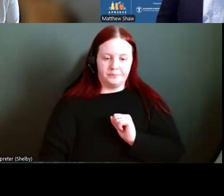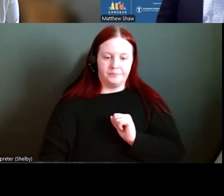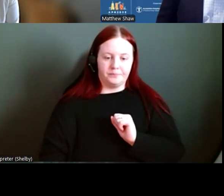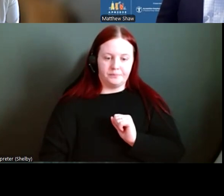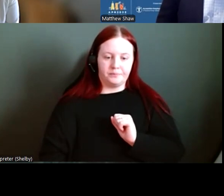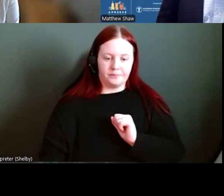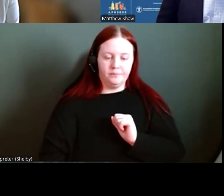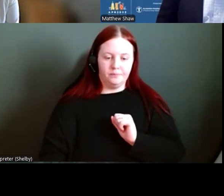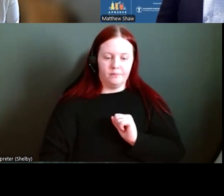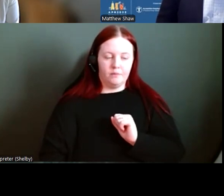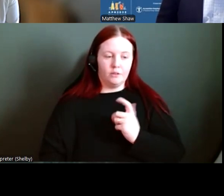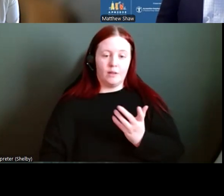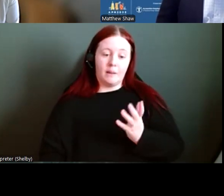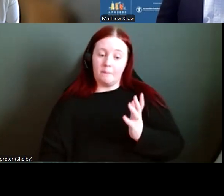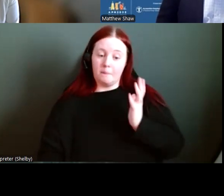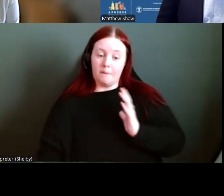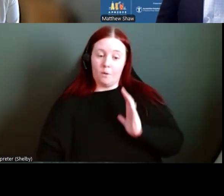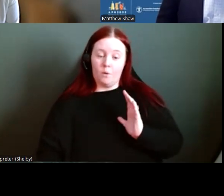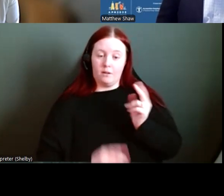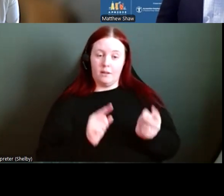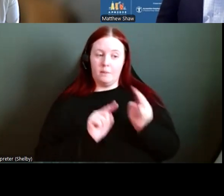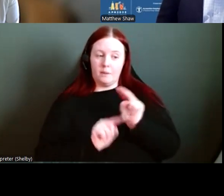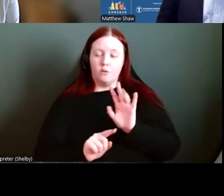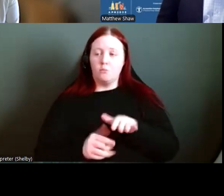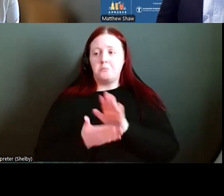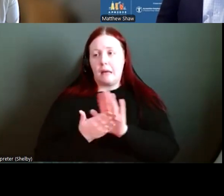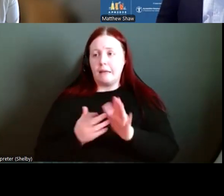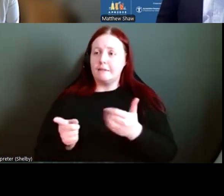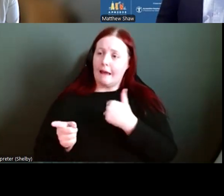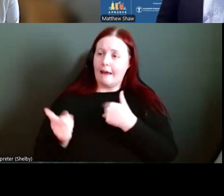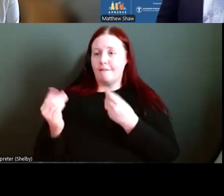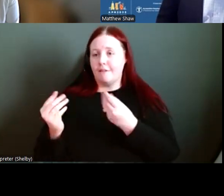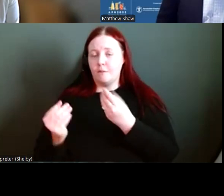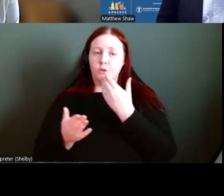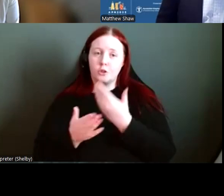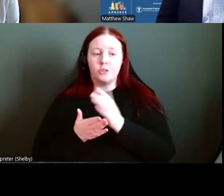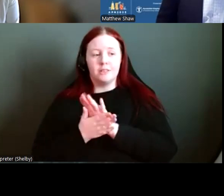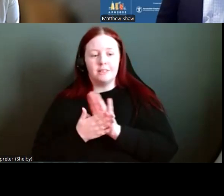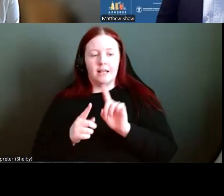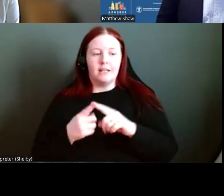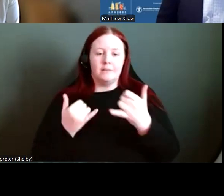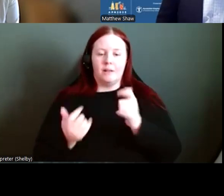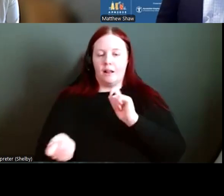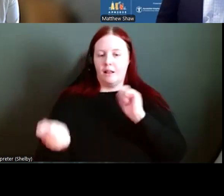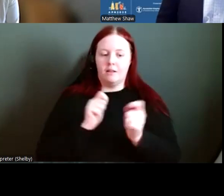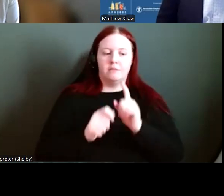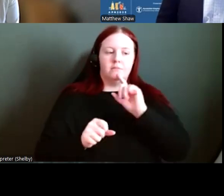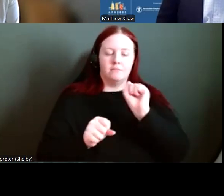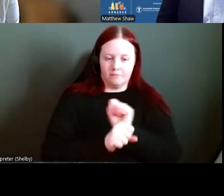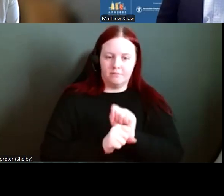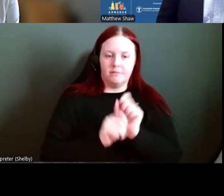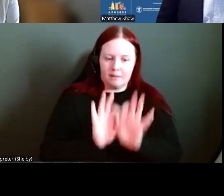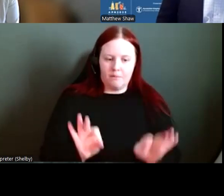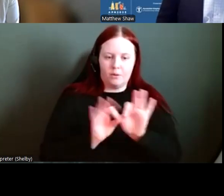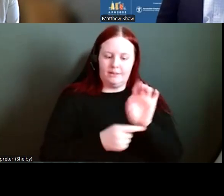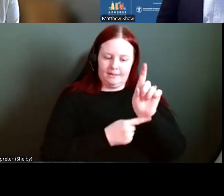nice to have to some organizations. Now it's just the right way to do this type of work. And it's invaluable